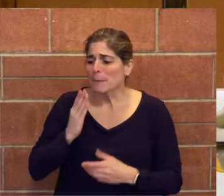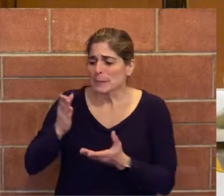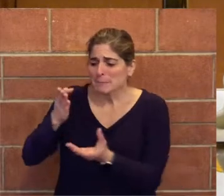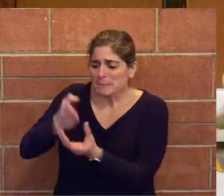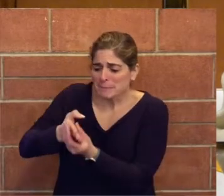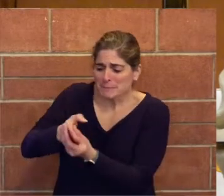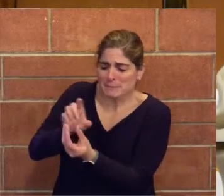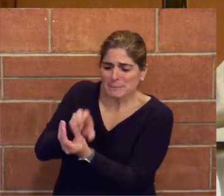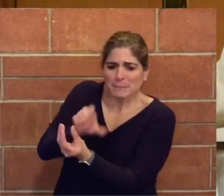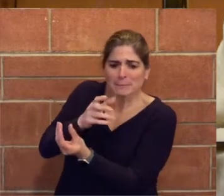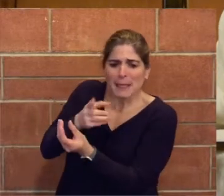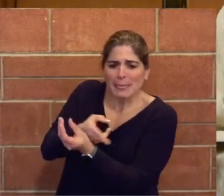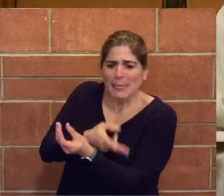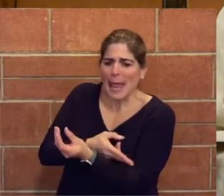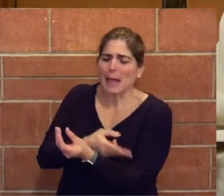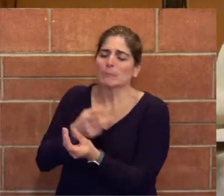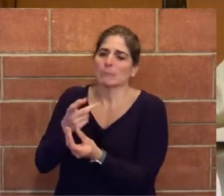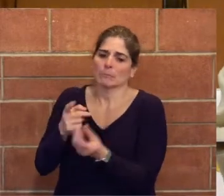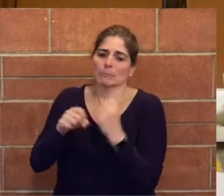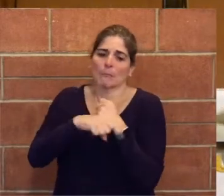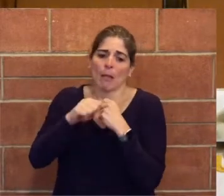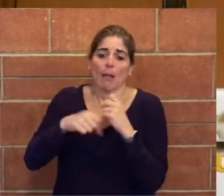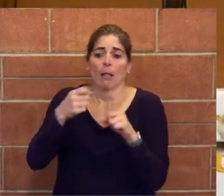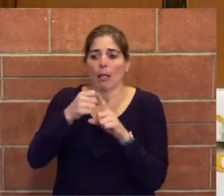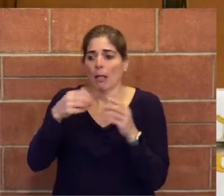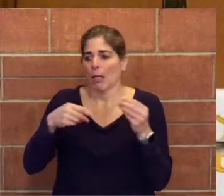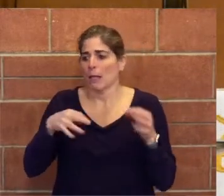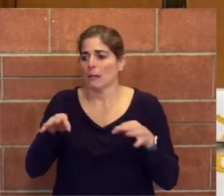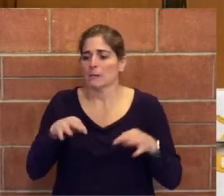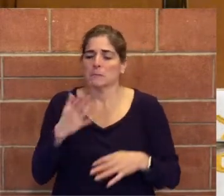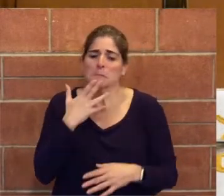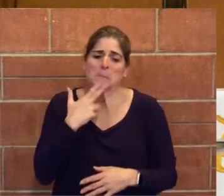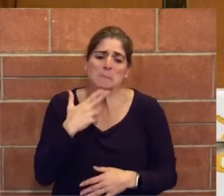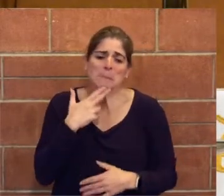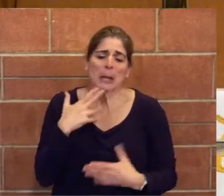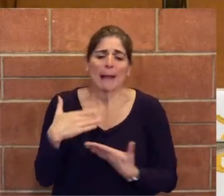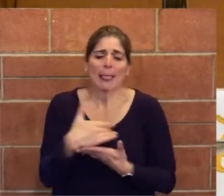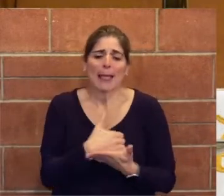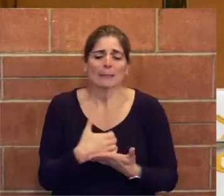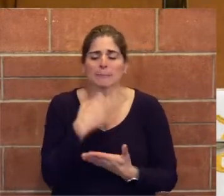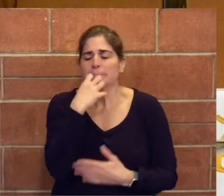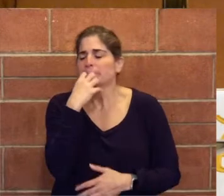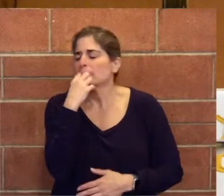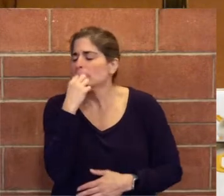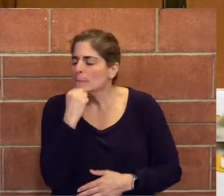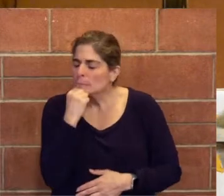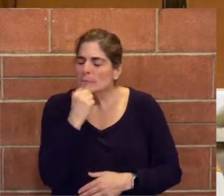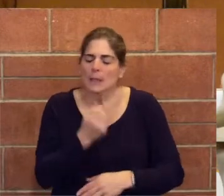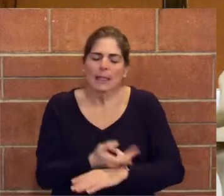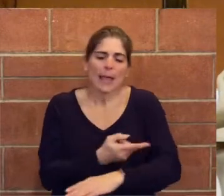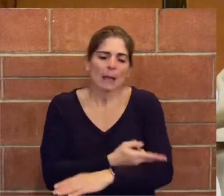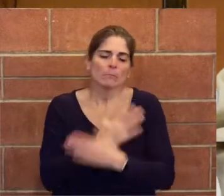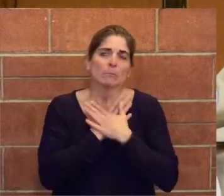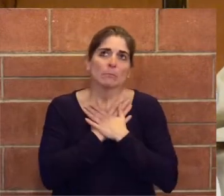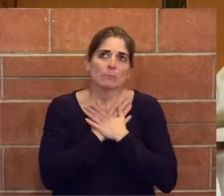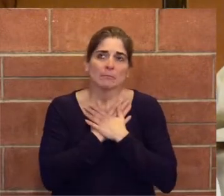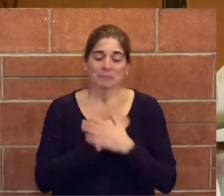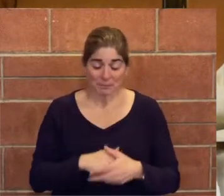a cookie jar. I could go on and on describing my adorable lamb and sheep